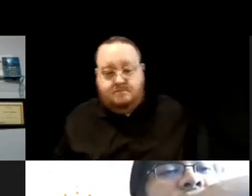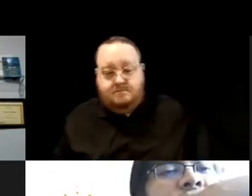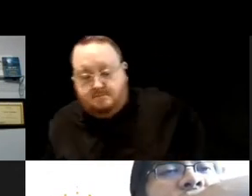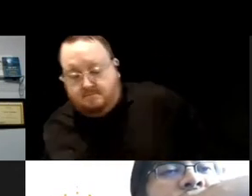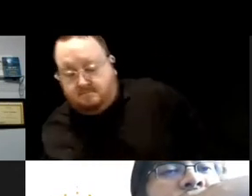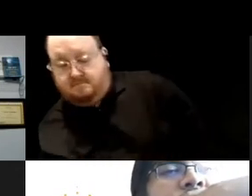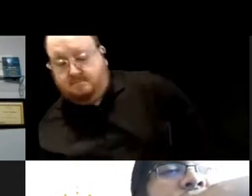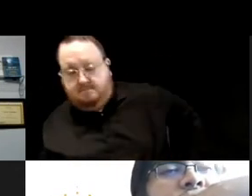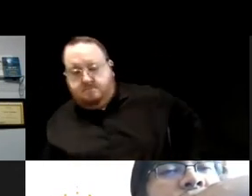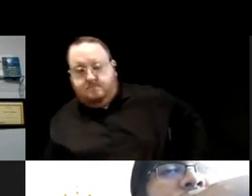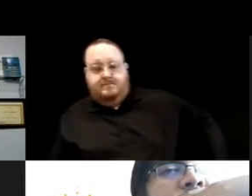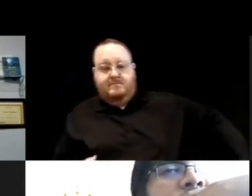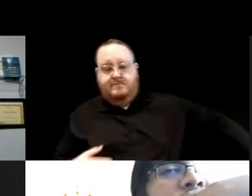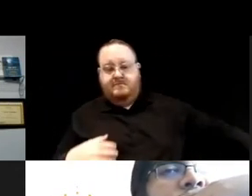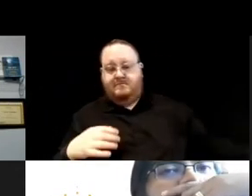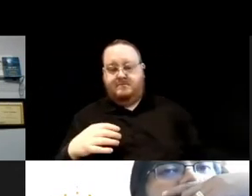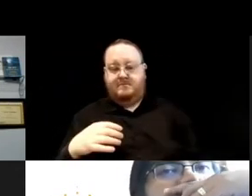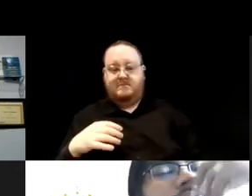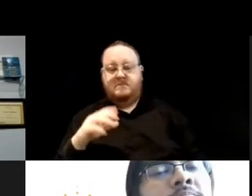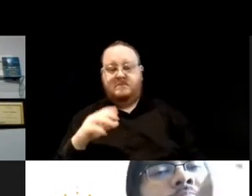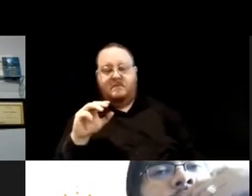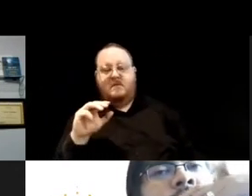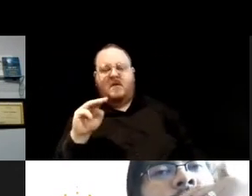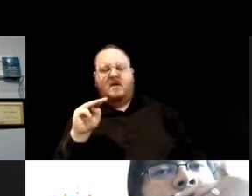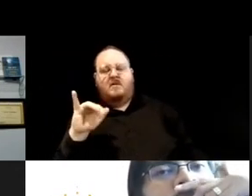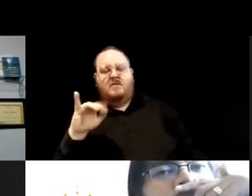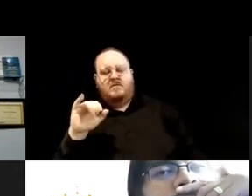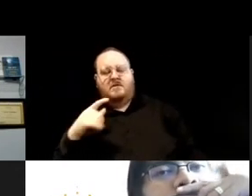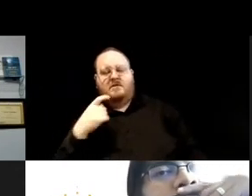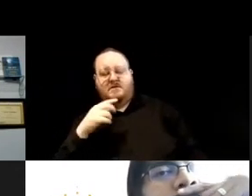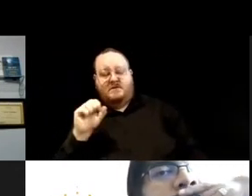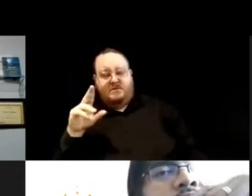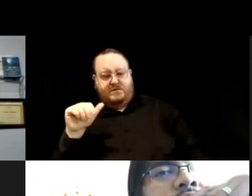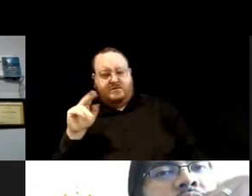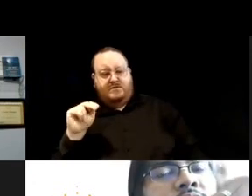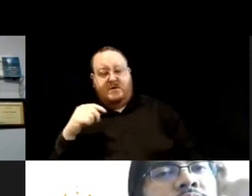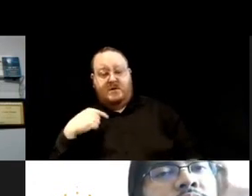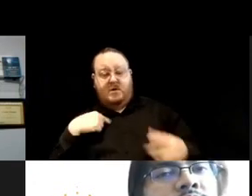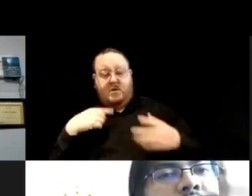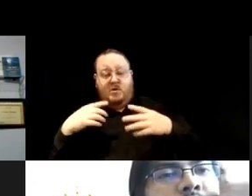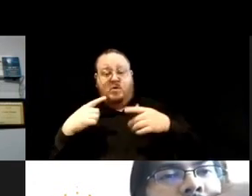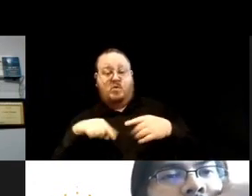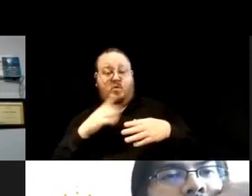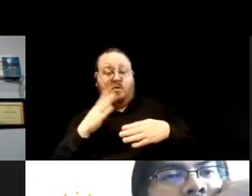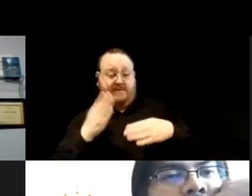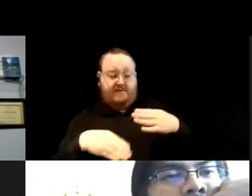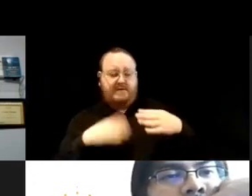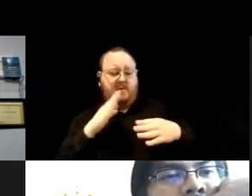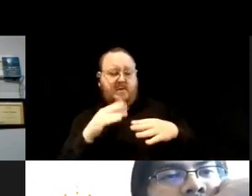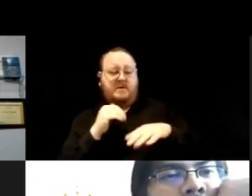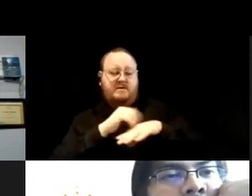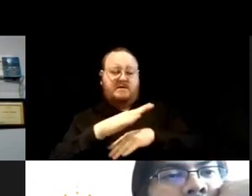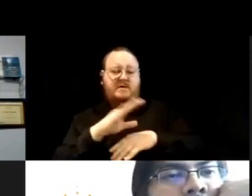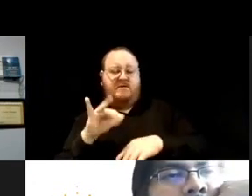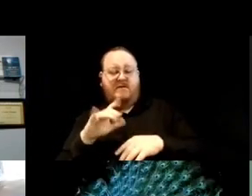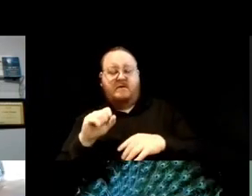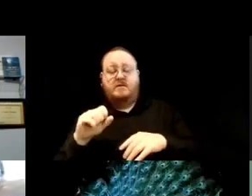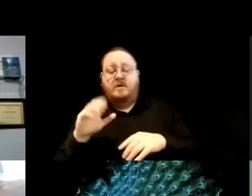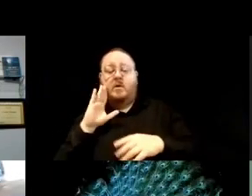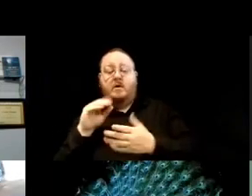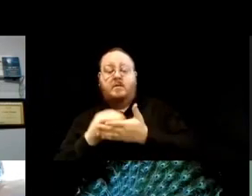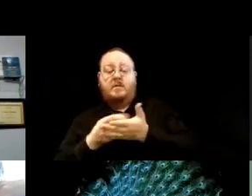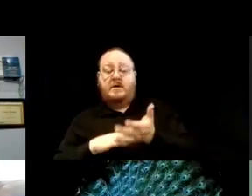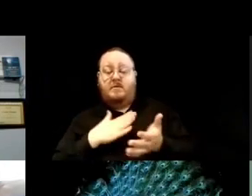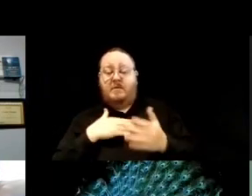Yeah, and Susan, I'll send you those files right after we conclude here. But again, I'm going to put my email in the chat as well. And if